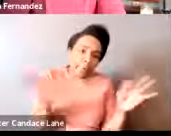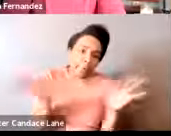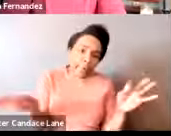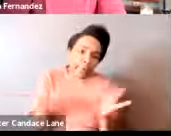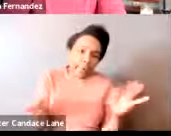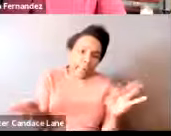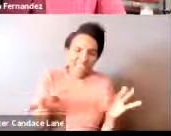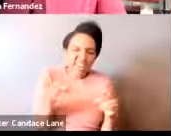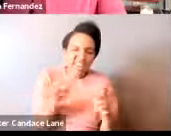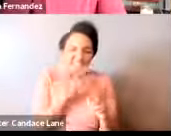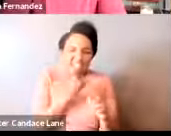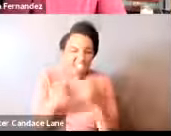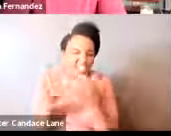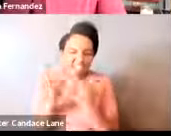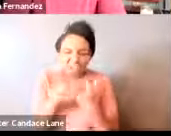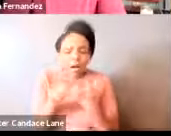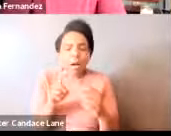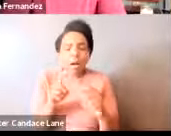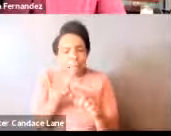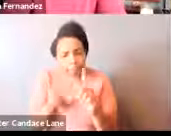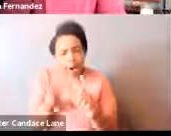become